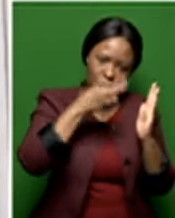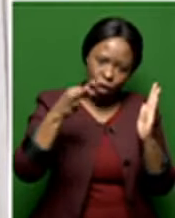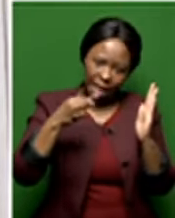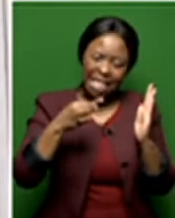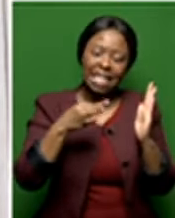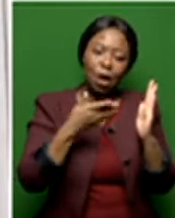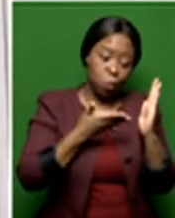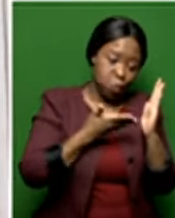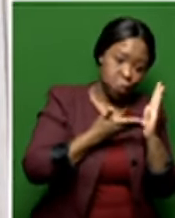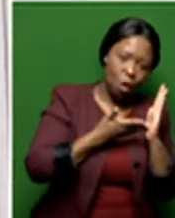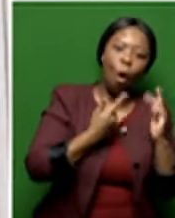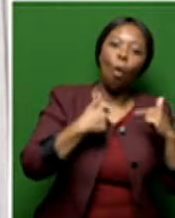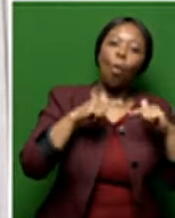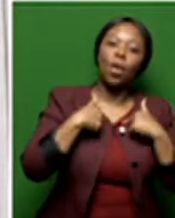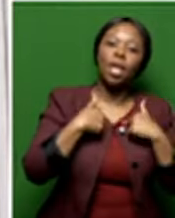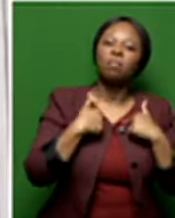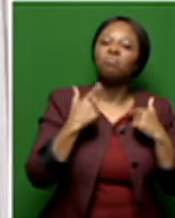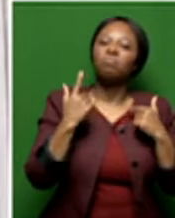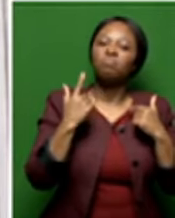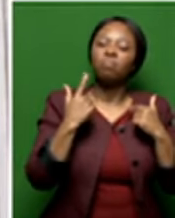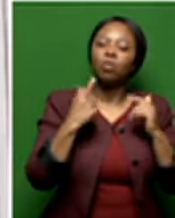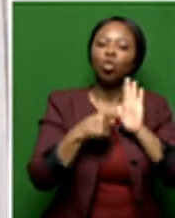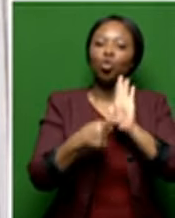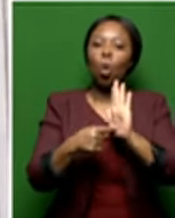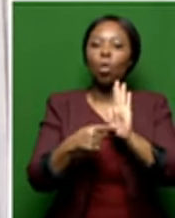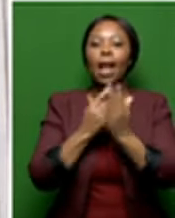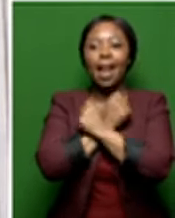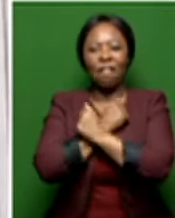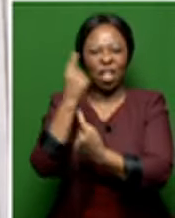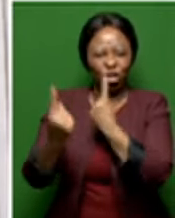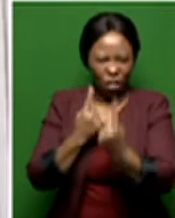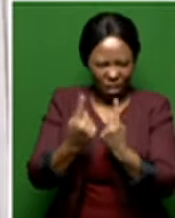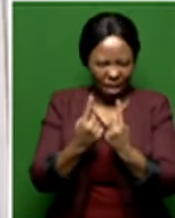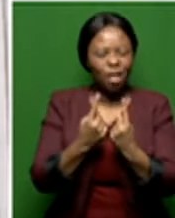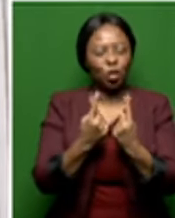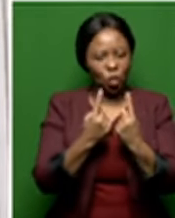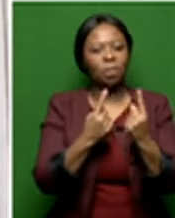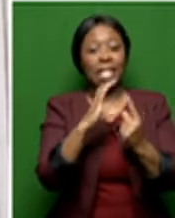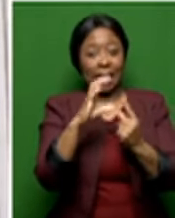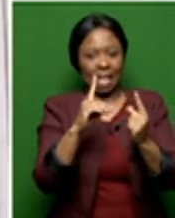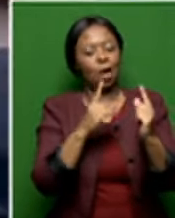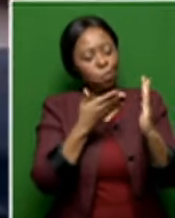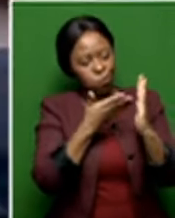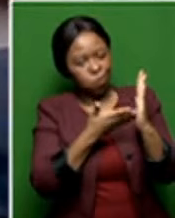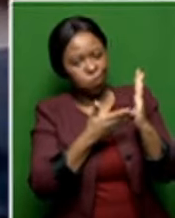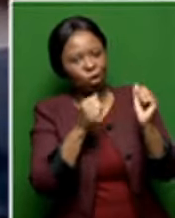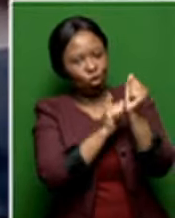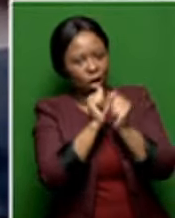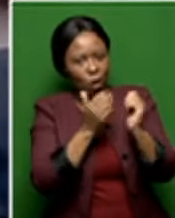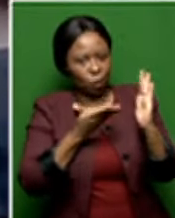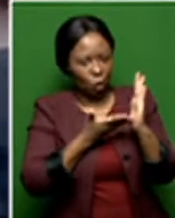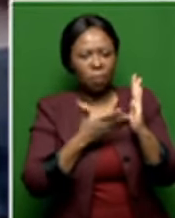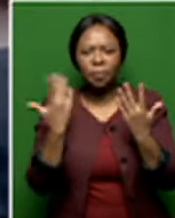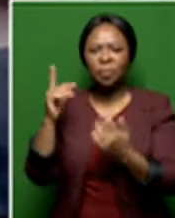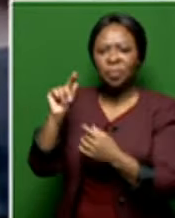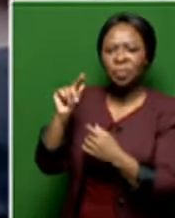that reflects us loving each other. So the album is structured in that way. And I understand that the album was inspired